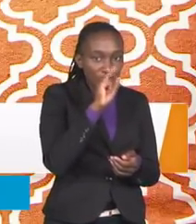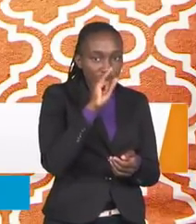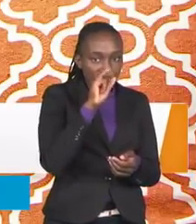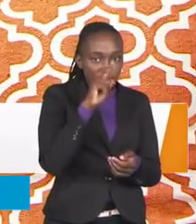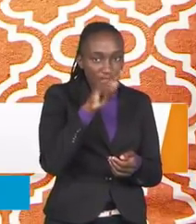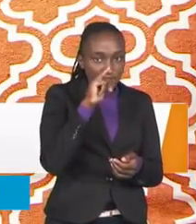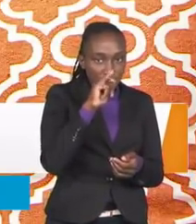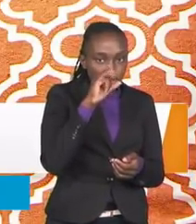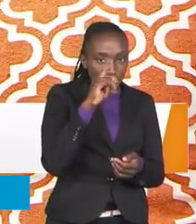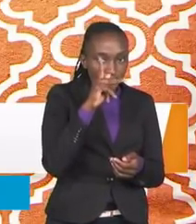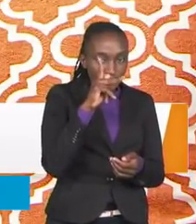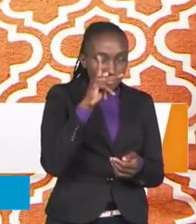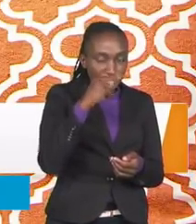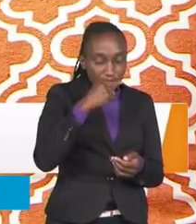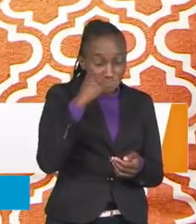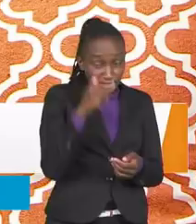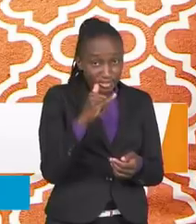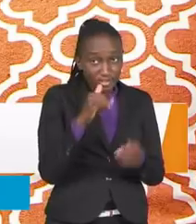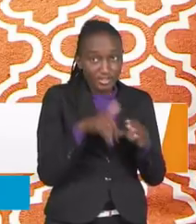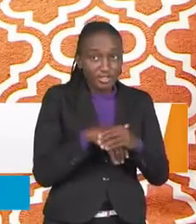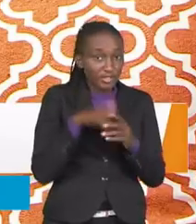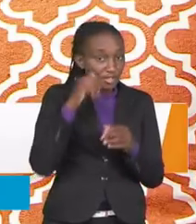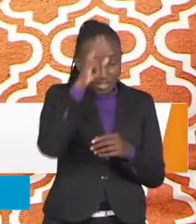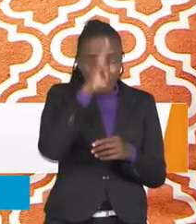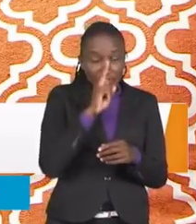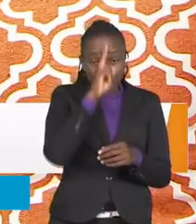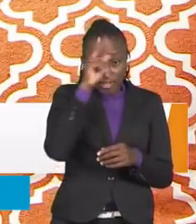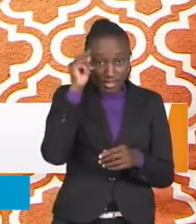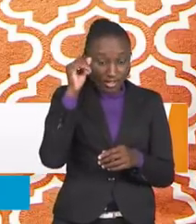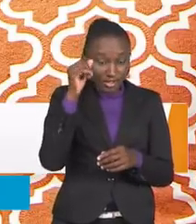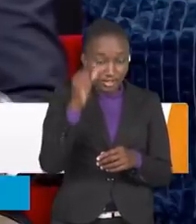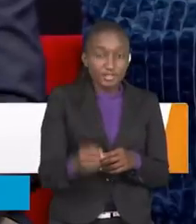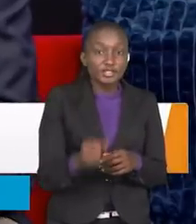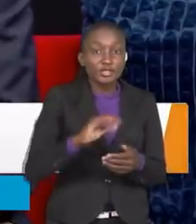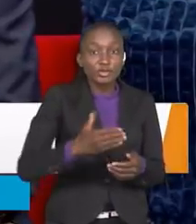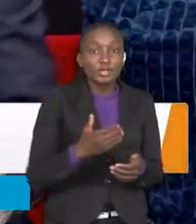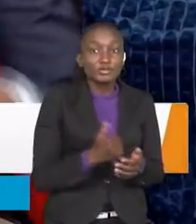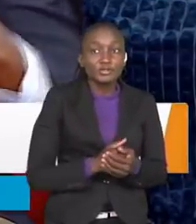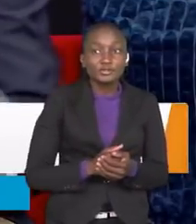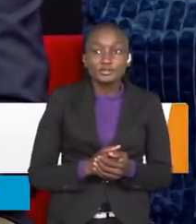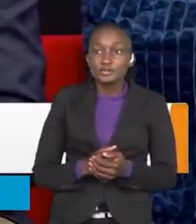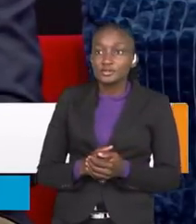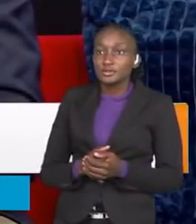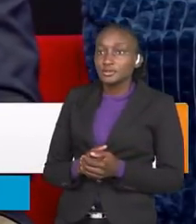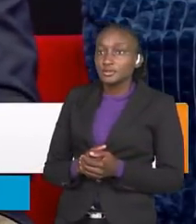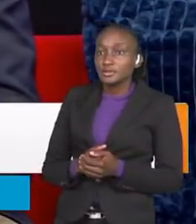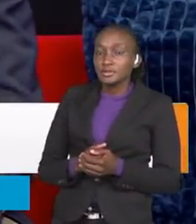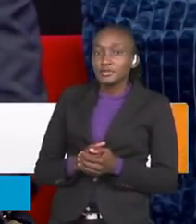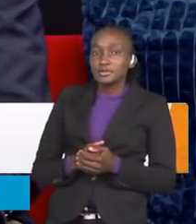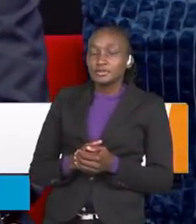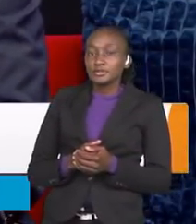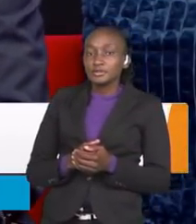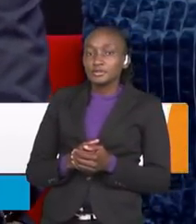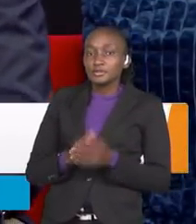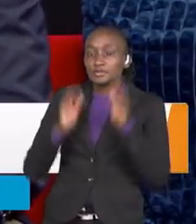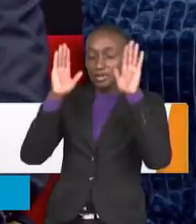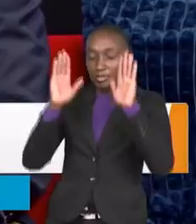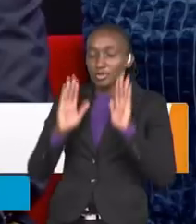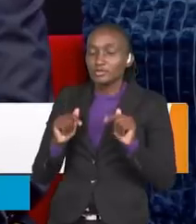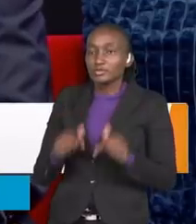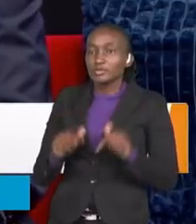and Batabwa is in Baringo County. Wow, amazing. Now, looking at the bigger picture, you know, the purpose of the event, the purpose of the